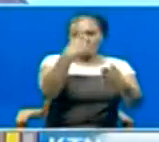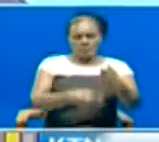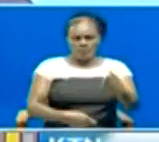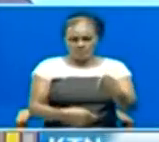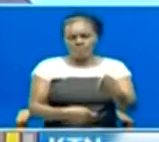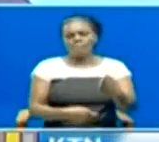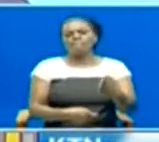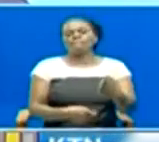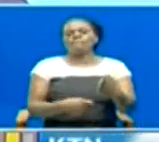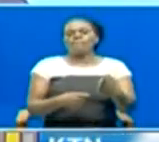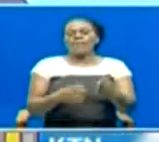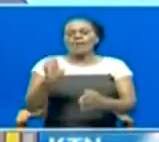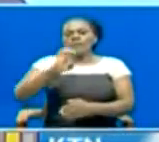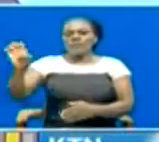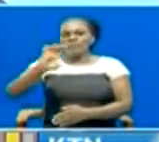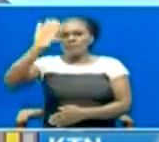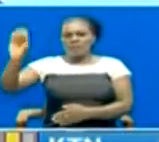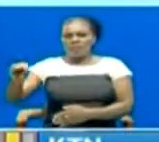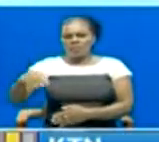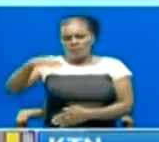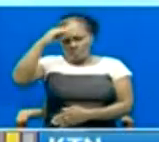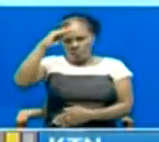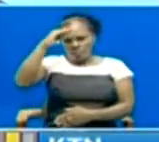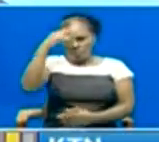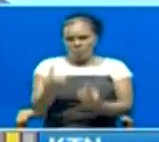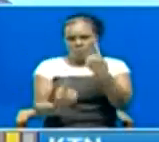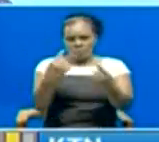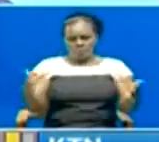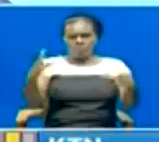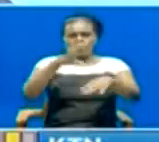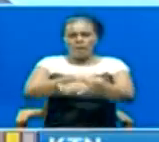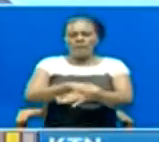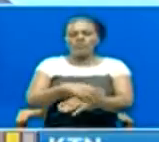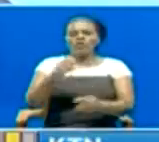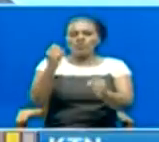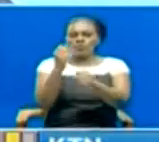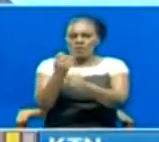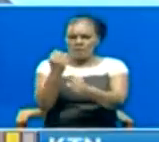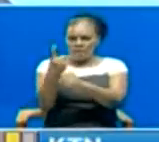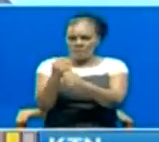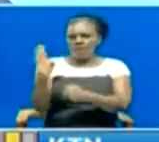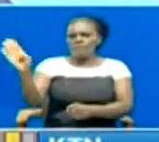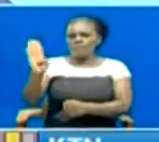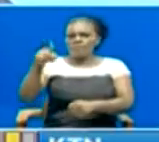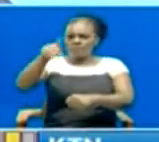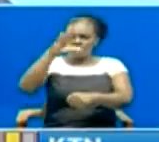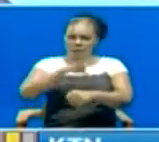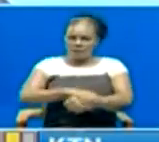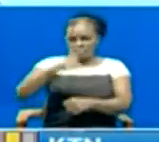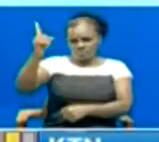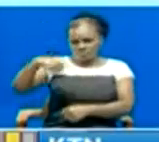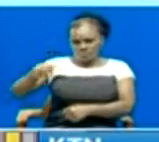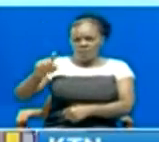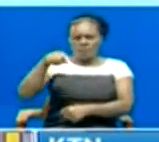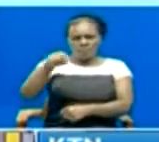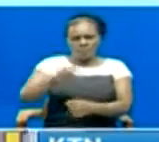Beer maker East African Breweries has announced plans to raise 11 billion shillings. The brewer, which says it has received regulatory approval, did not